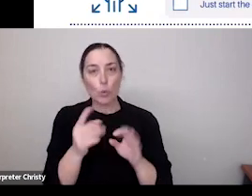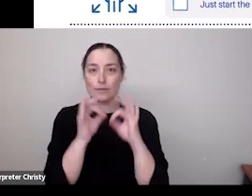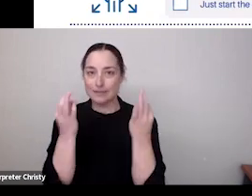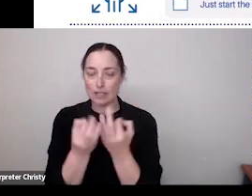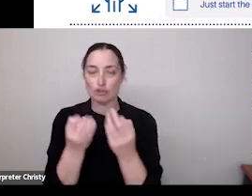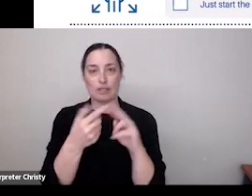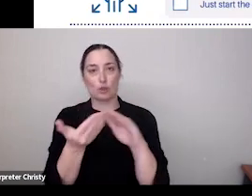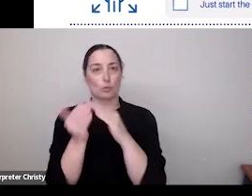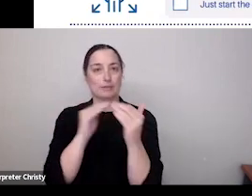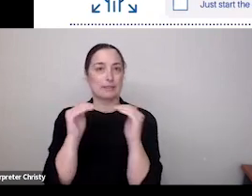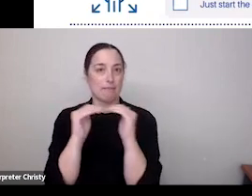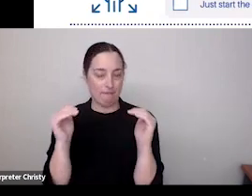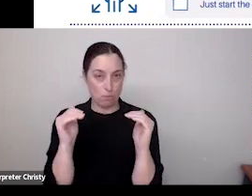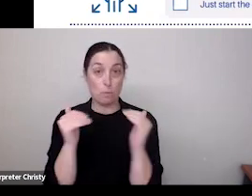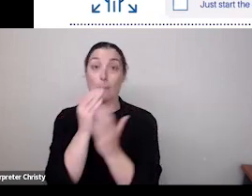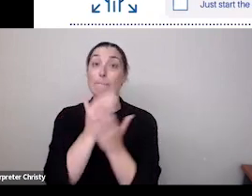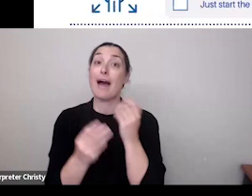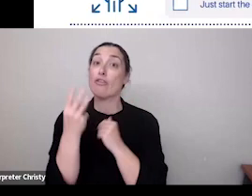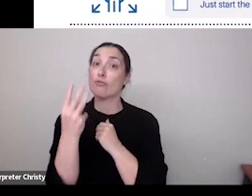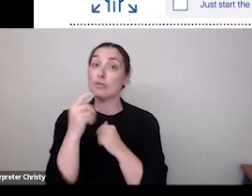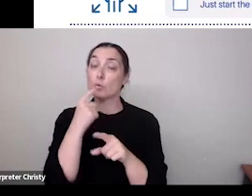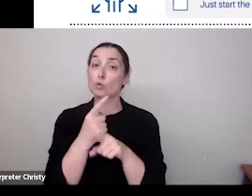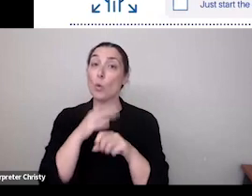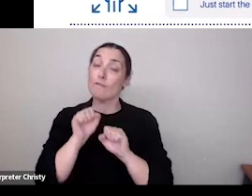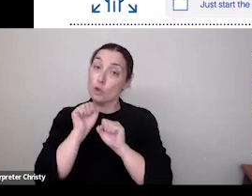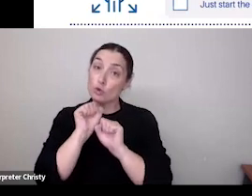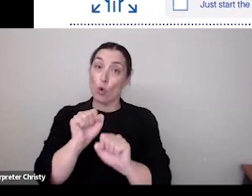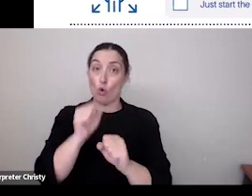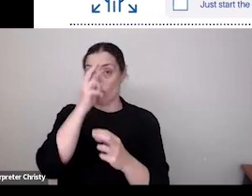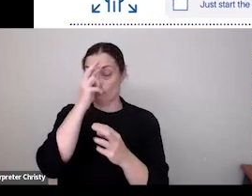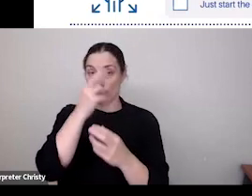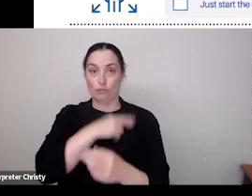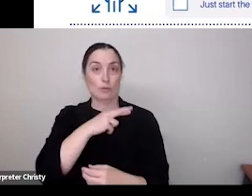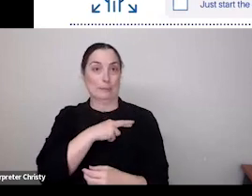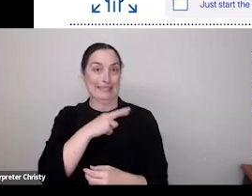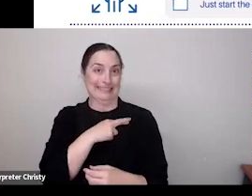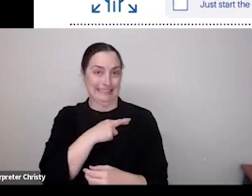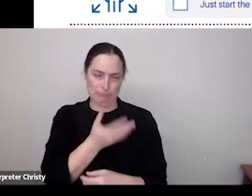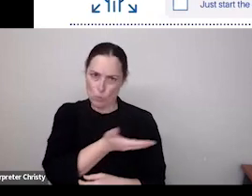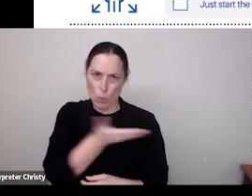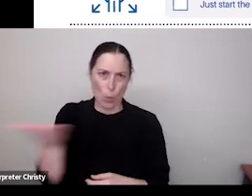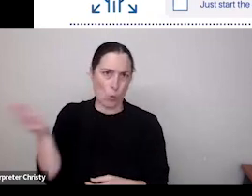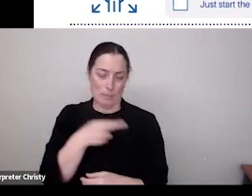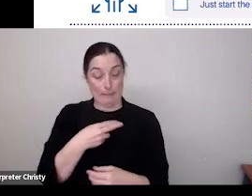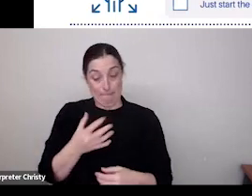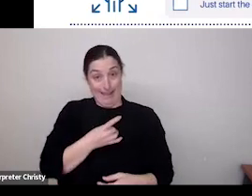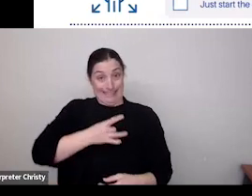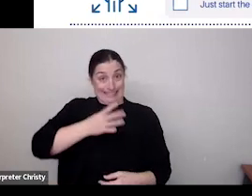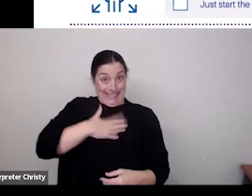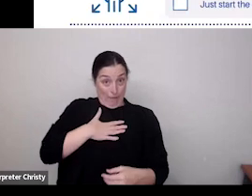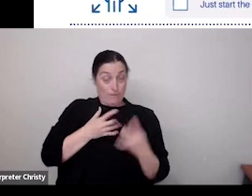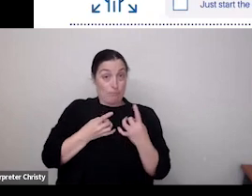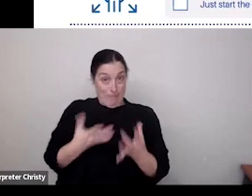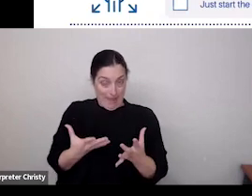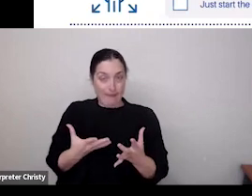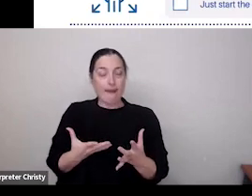level. There's a section in part 3 that will talk about your responsibility, everyone's responsibility. We need to first prepare ourselves, and then we